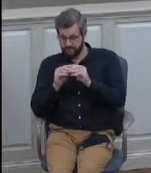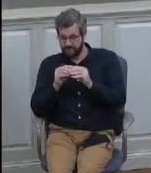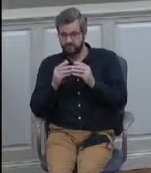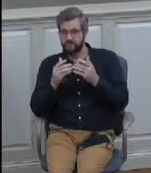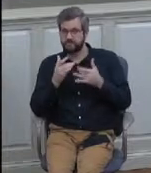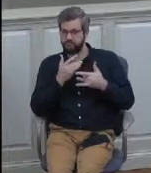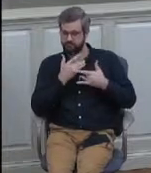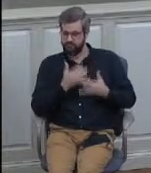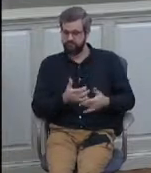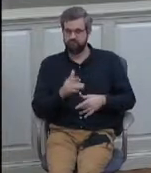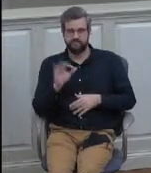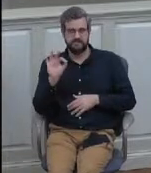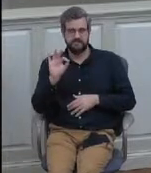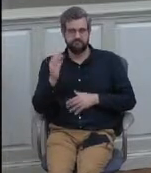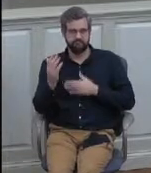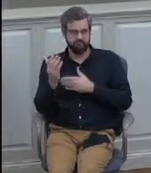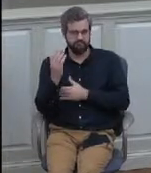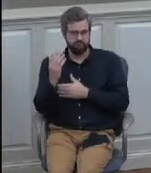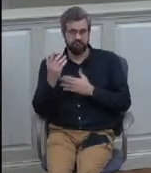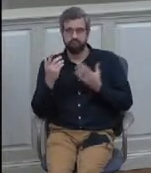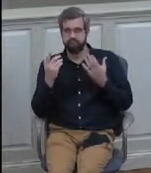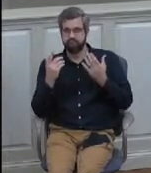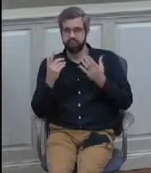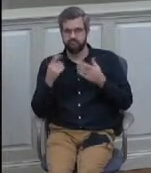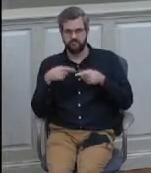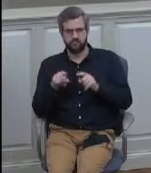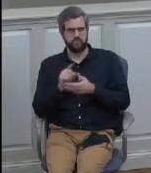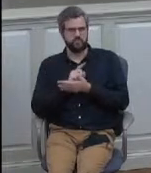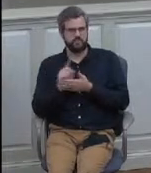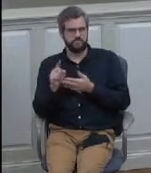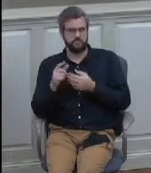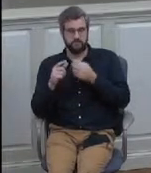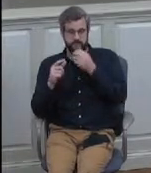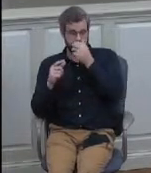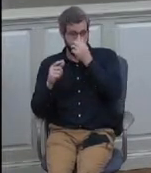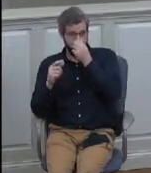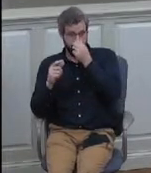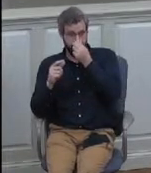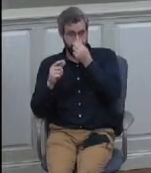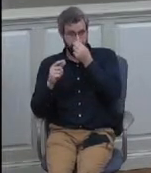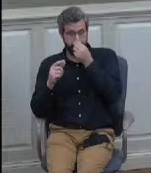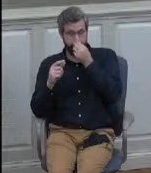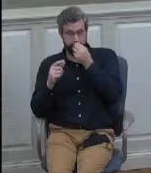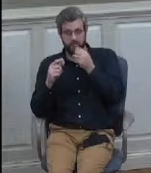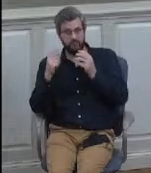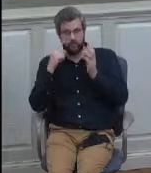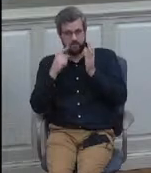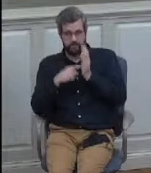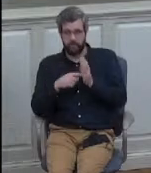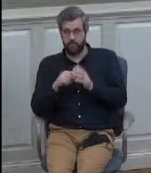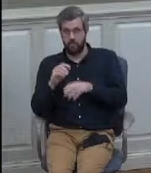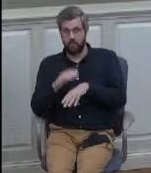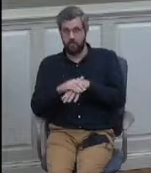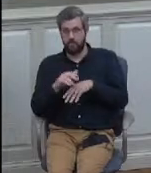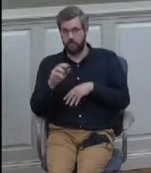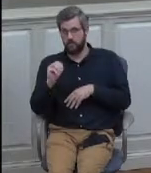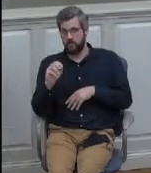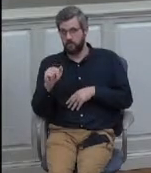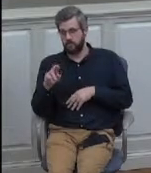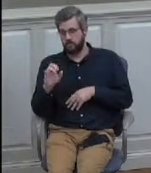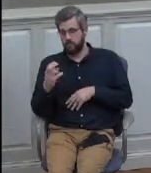generally at 9 a.m. if it's a weekday. What we did talk about is, for example, on the 22nd of